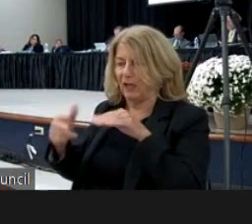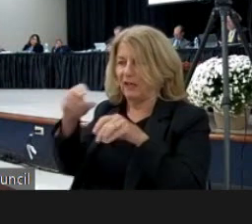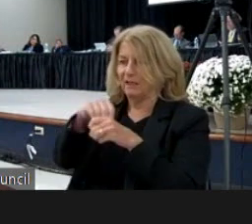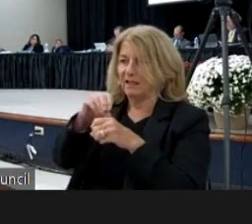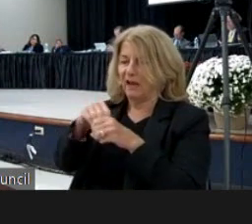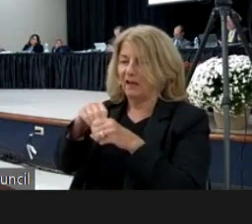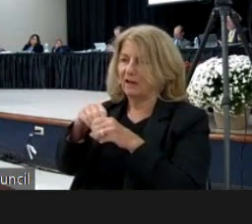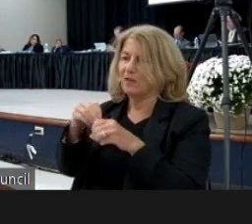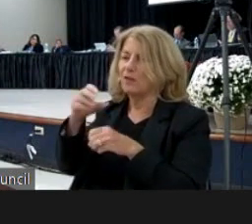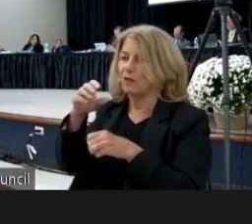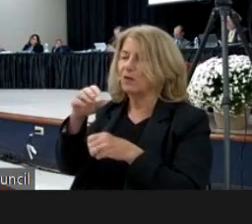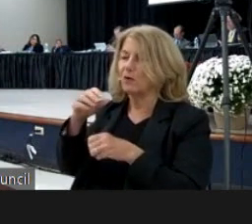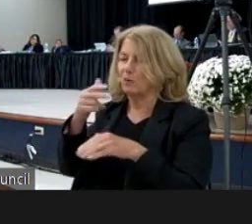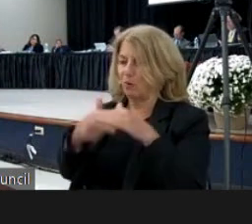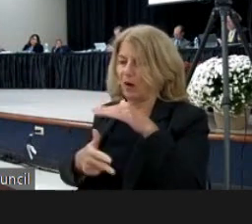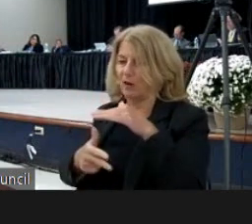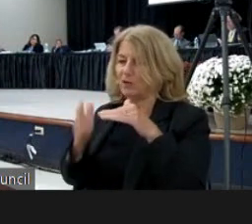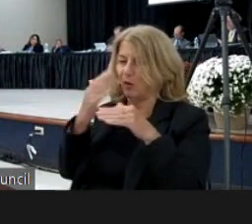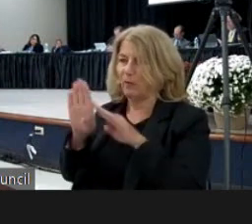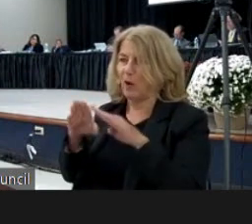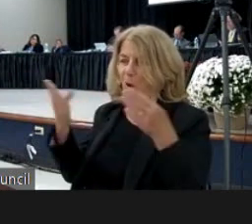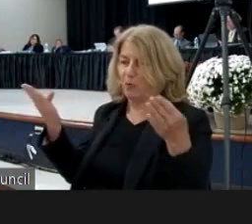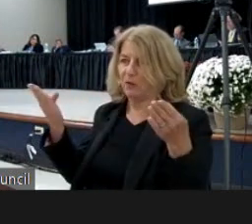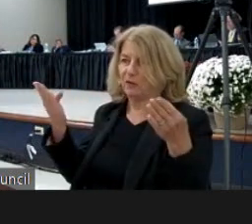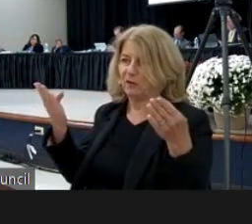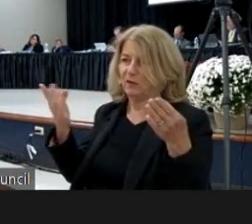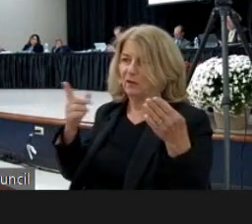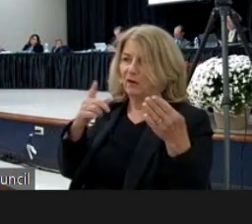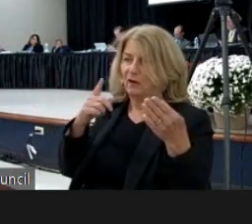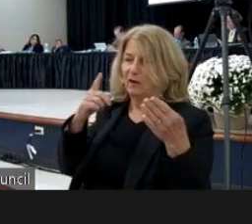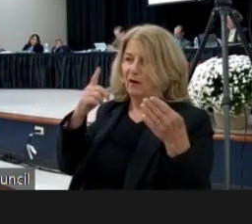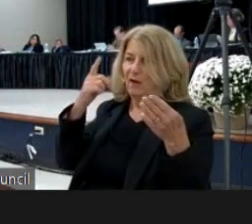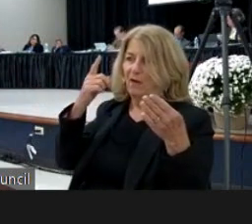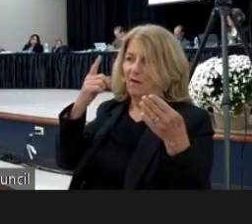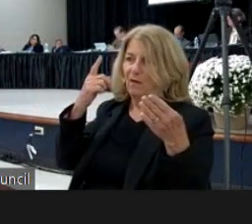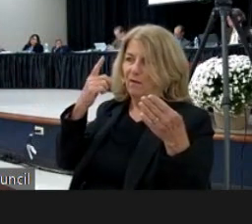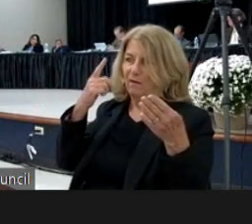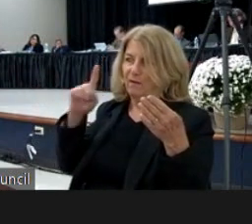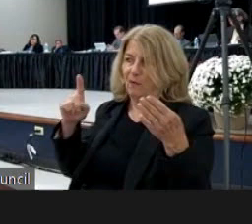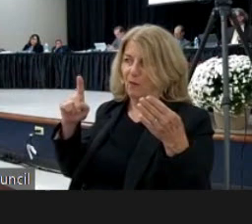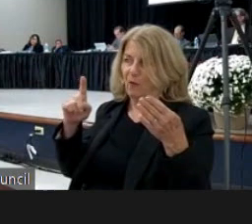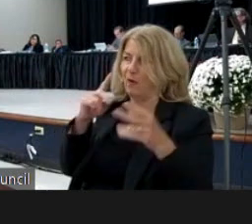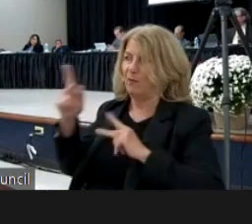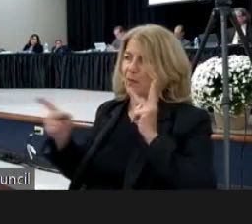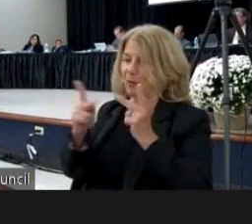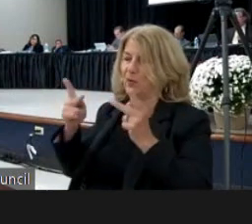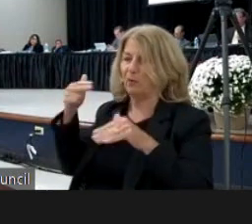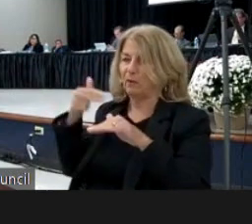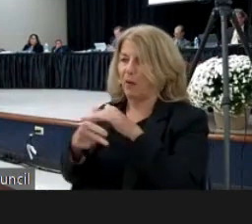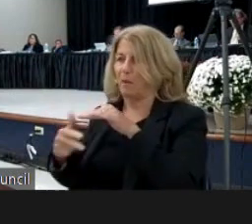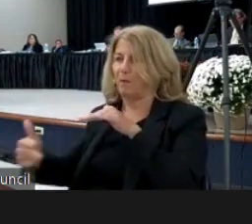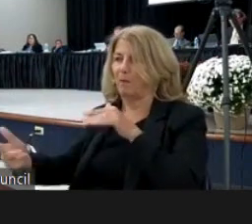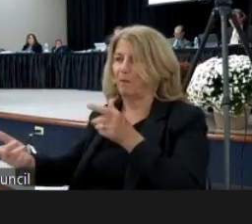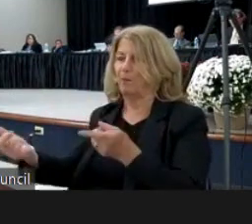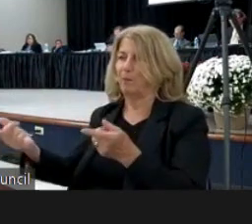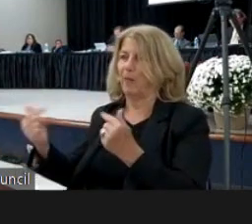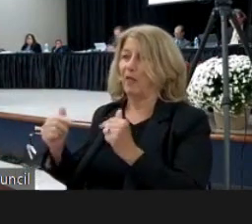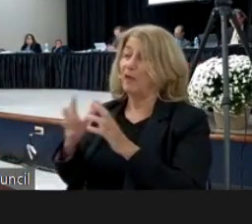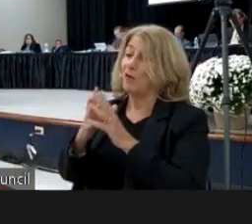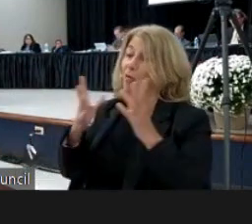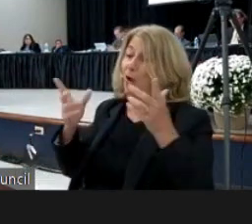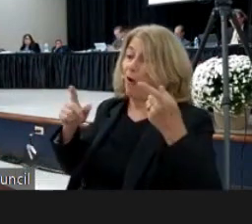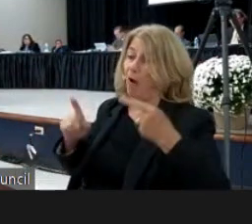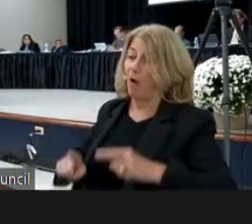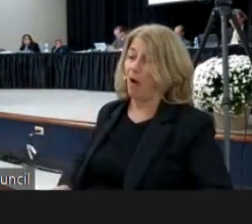will be open to folks on event days, et cetera, to come in. So there's actually a lot going on in that